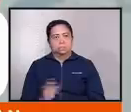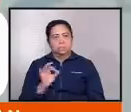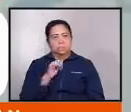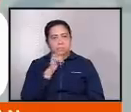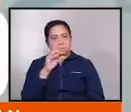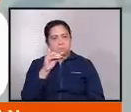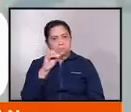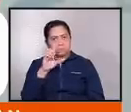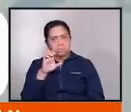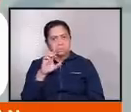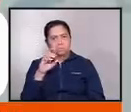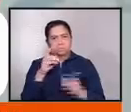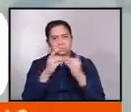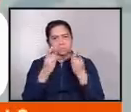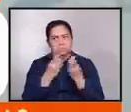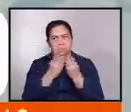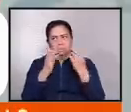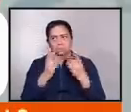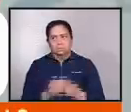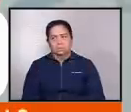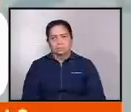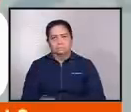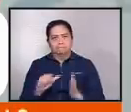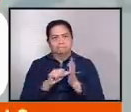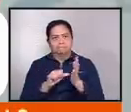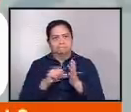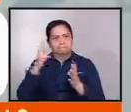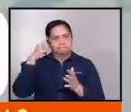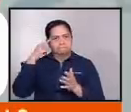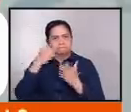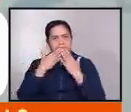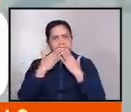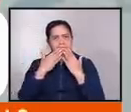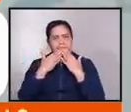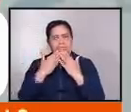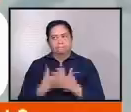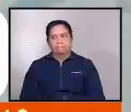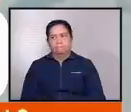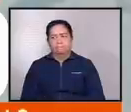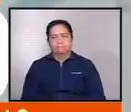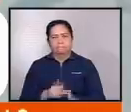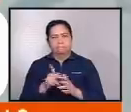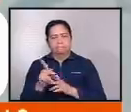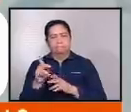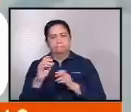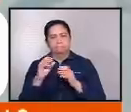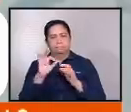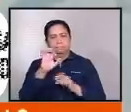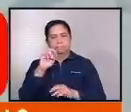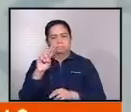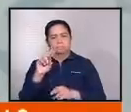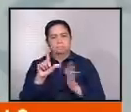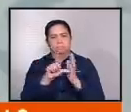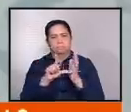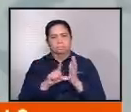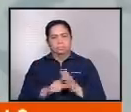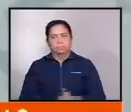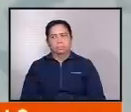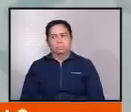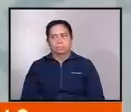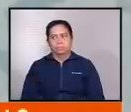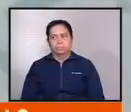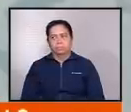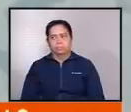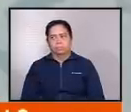meron din sa DepEd. Ayun. Attorney Paul, sobrang thank you. Attorney Paul Castillo, professor ng FEU Institute of Law. Sir, thank you.